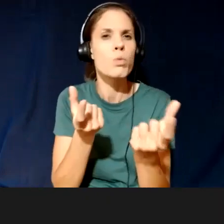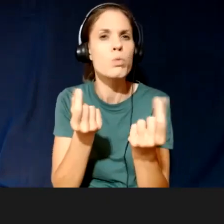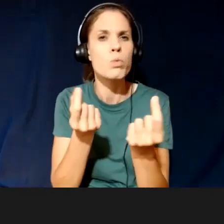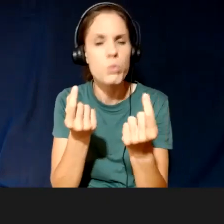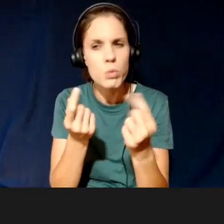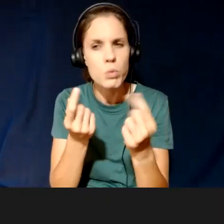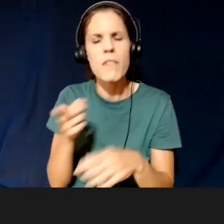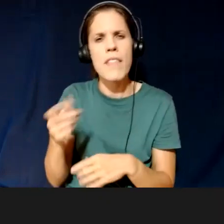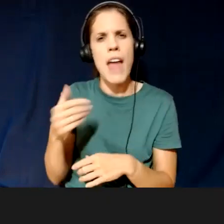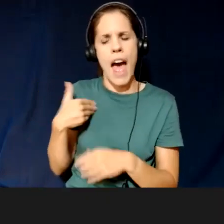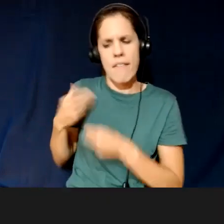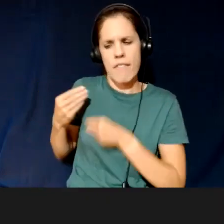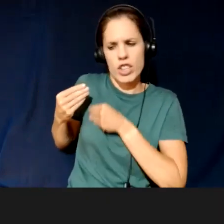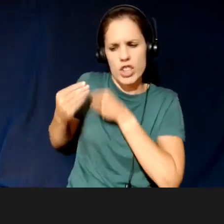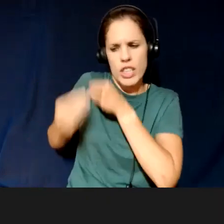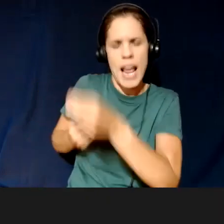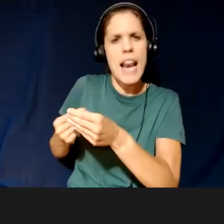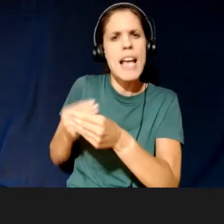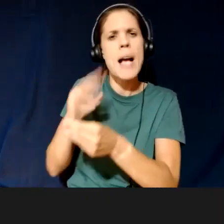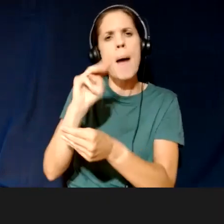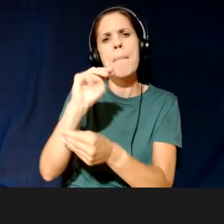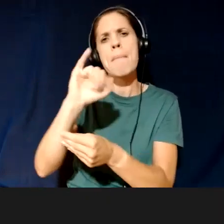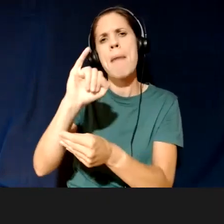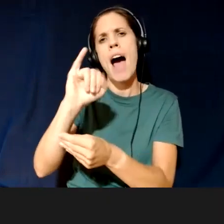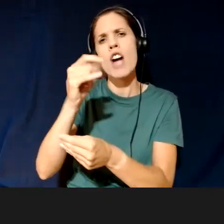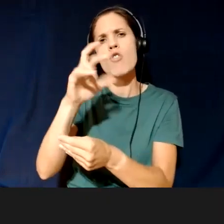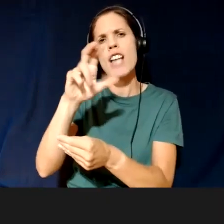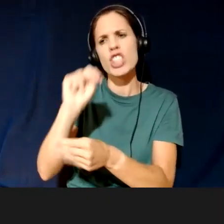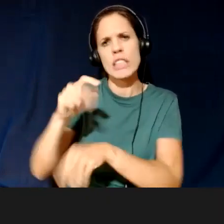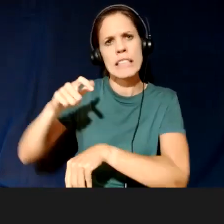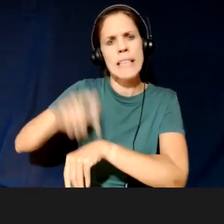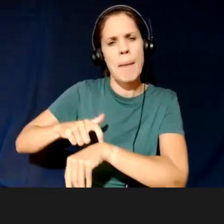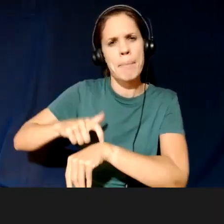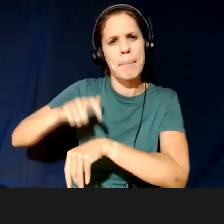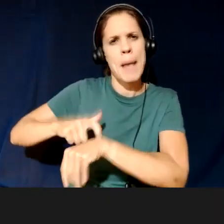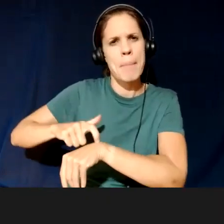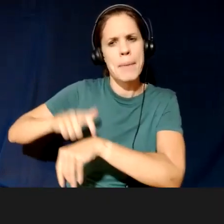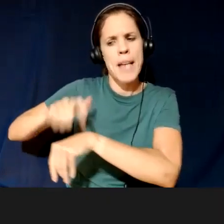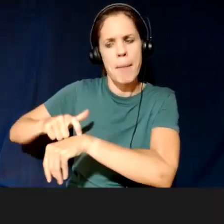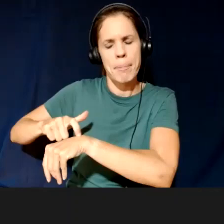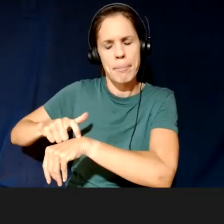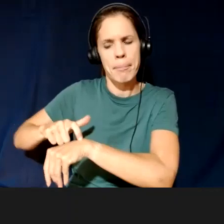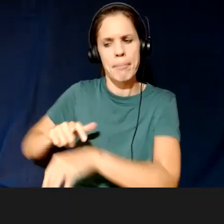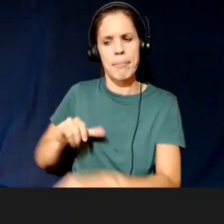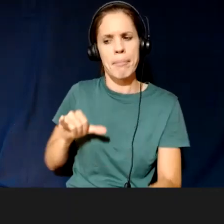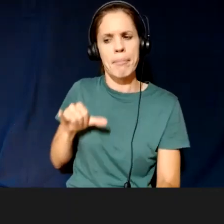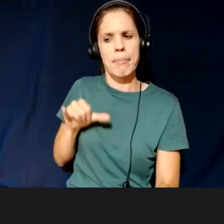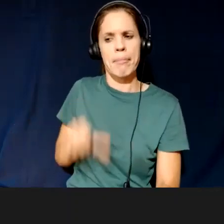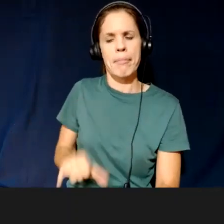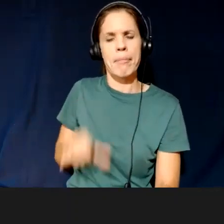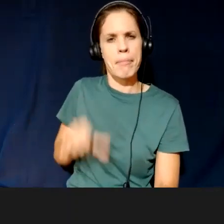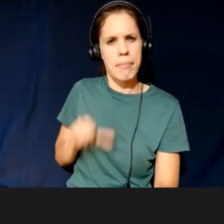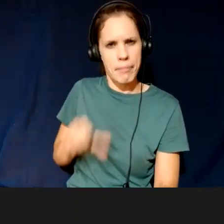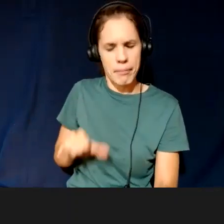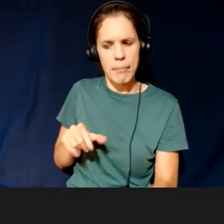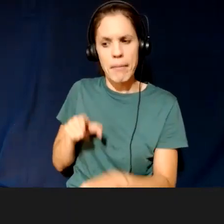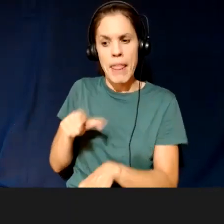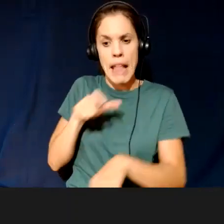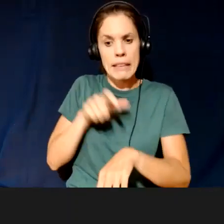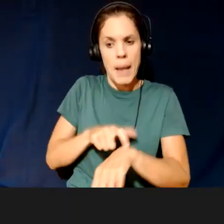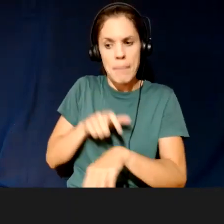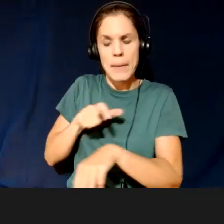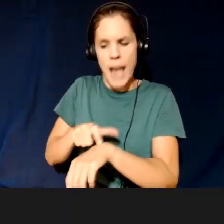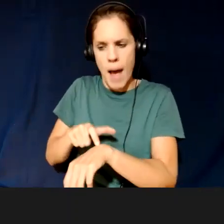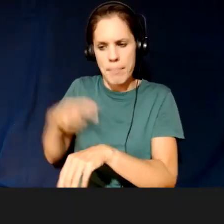genetic marker for migration timing and found that there was substantial change in that genetic